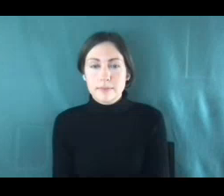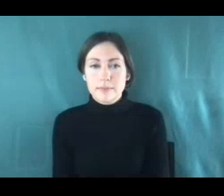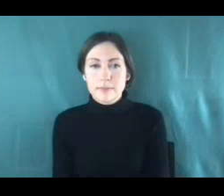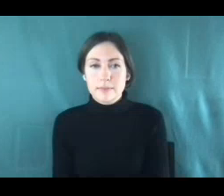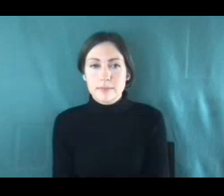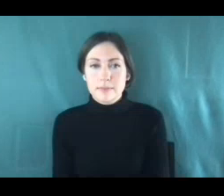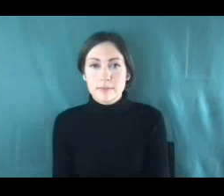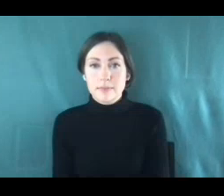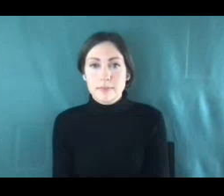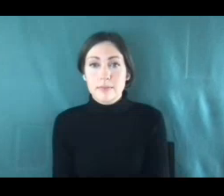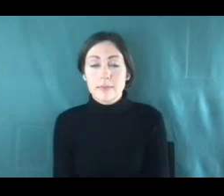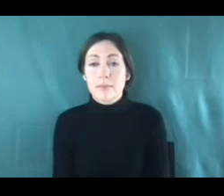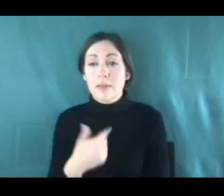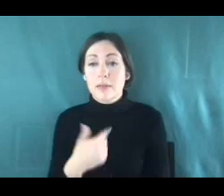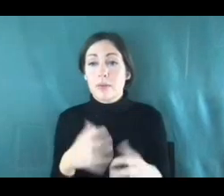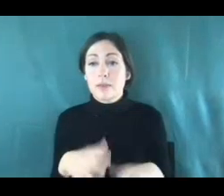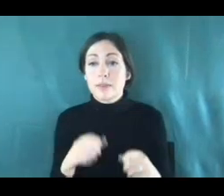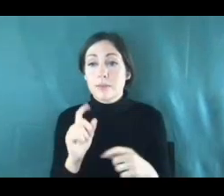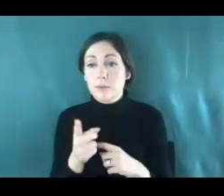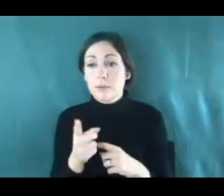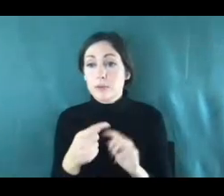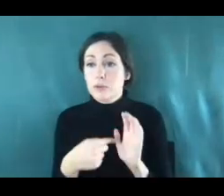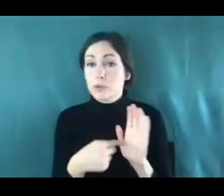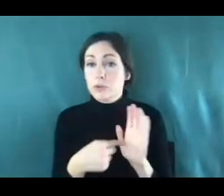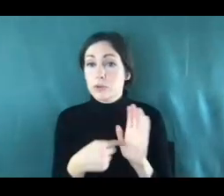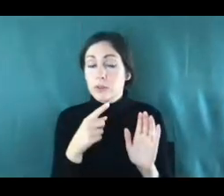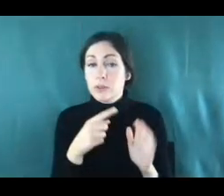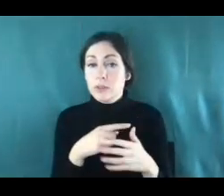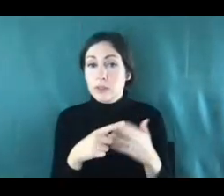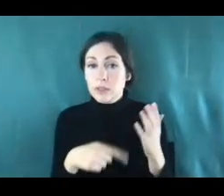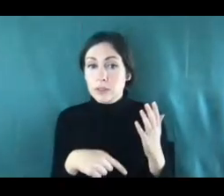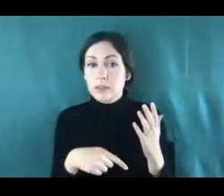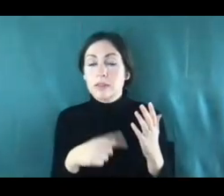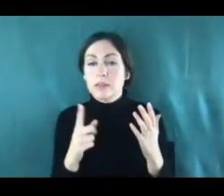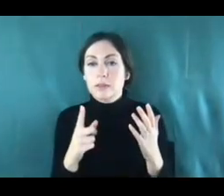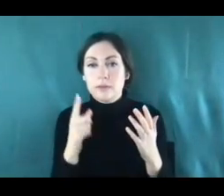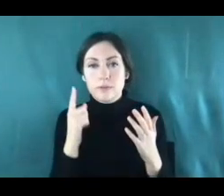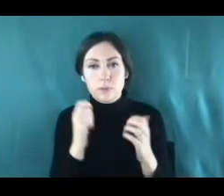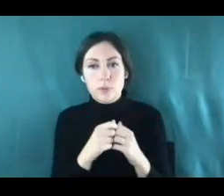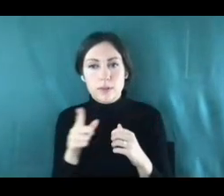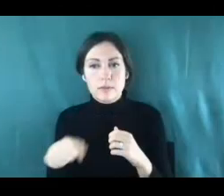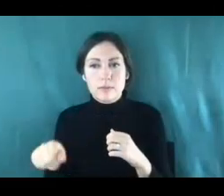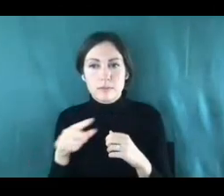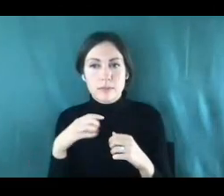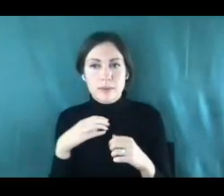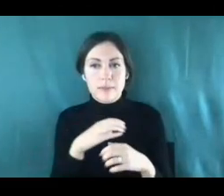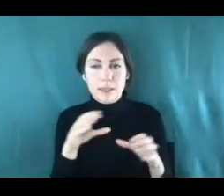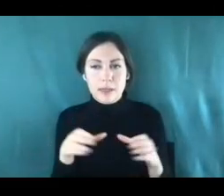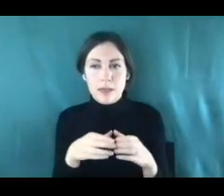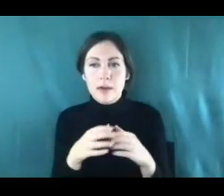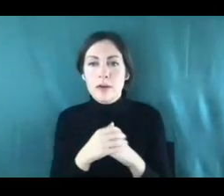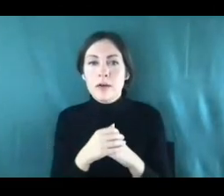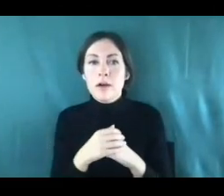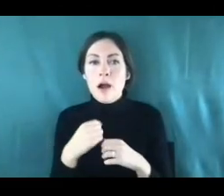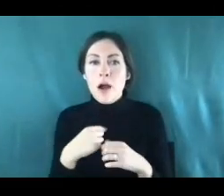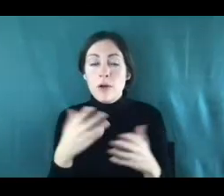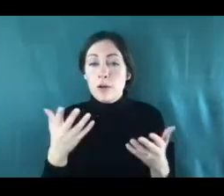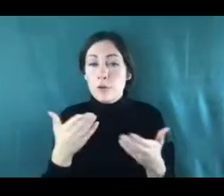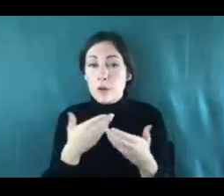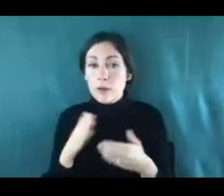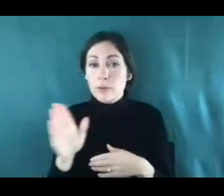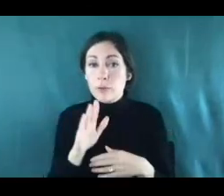I want to take a moment to highlight the essential role of this advisory committee. We welcome your continued feedback